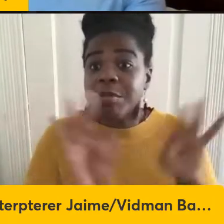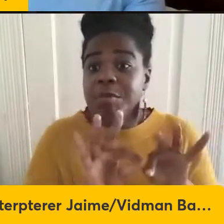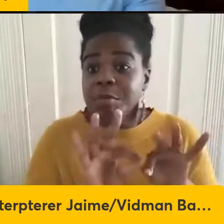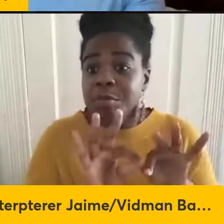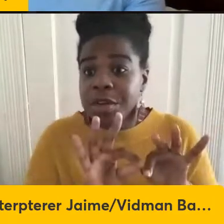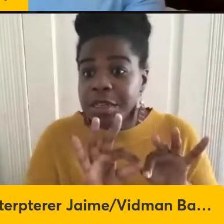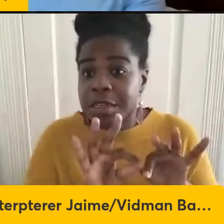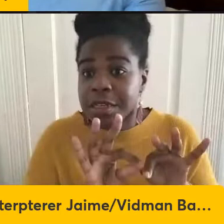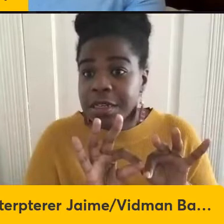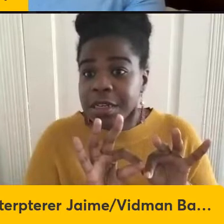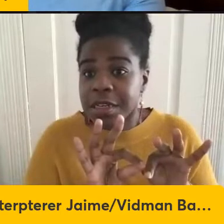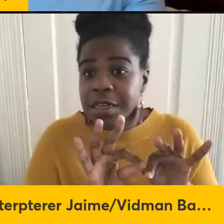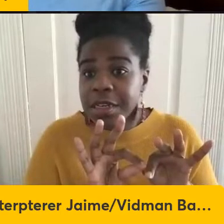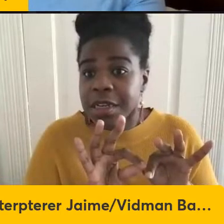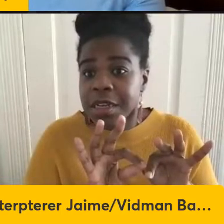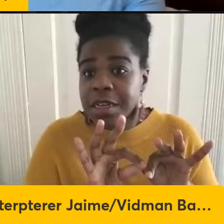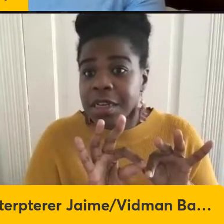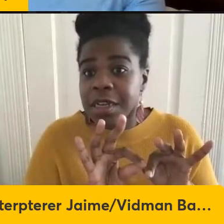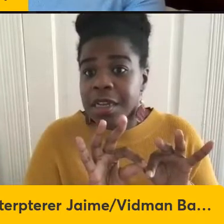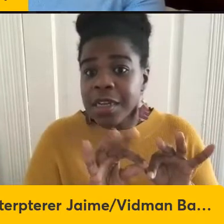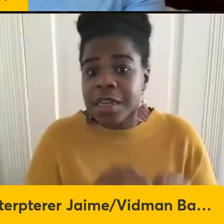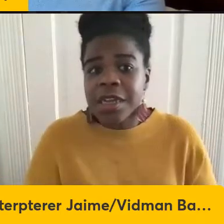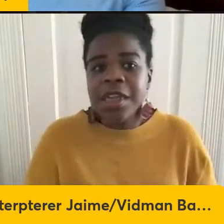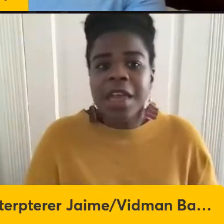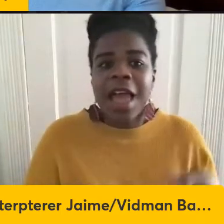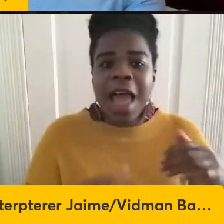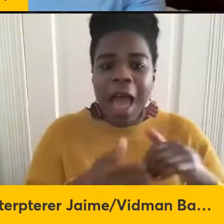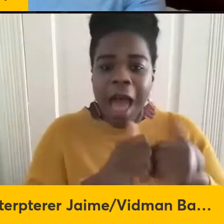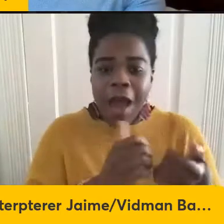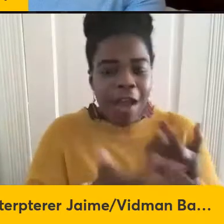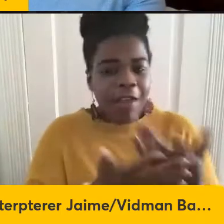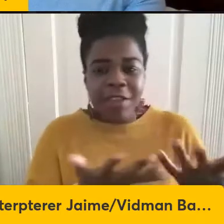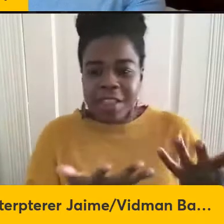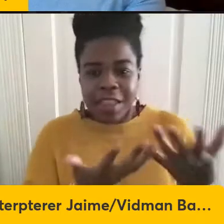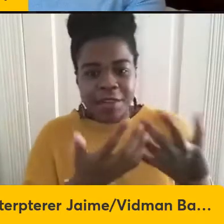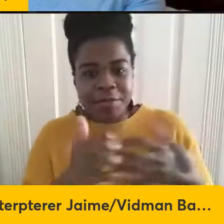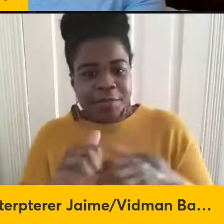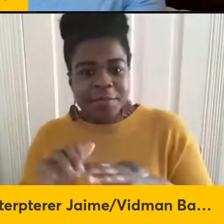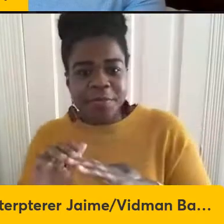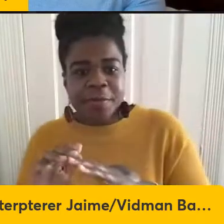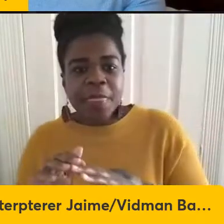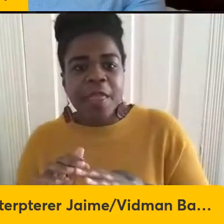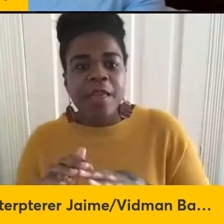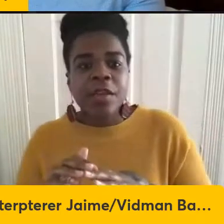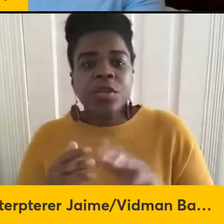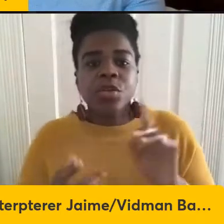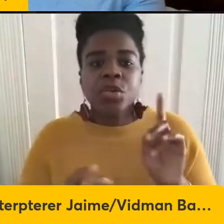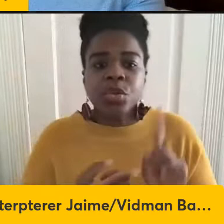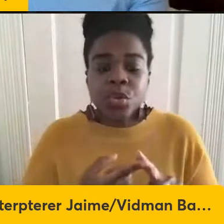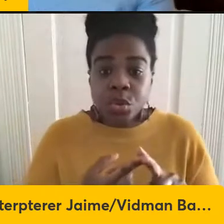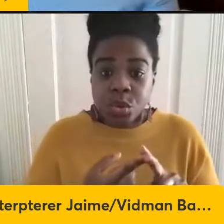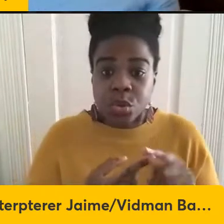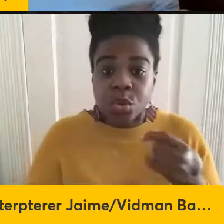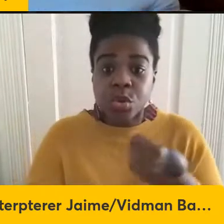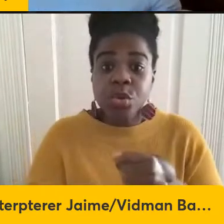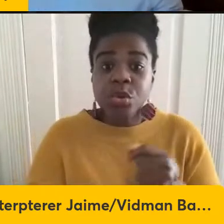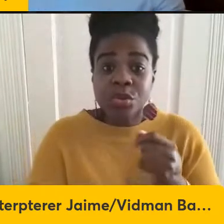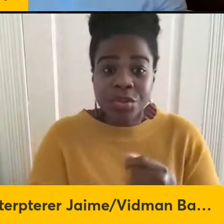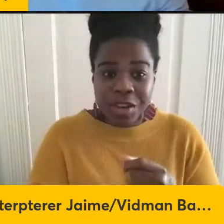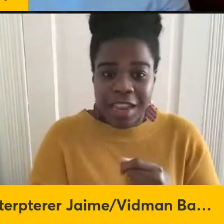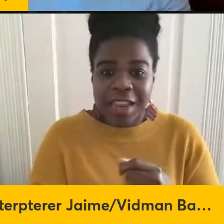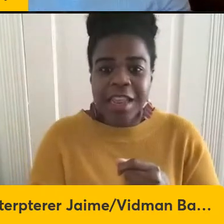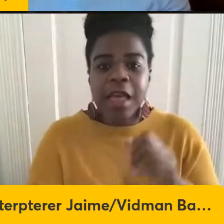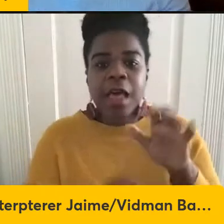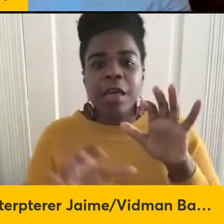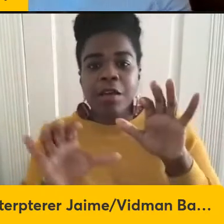entire understanding of these diseases, of how everything works, right? And so to to create these silos